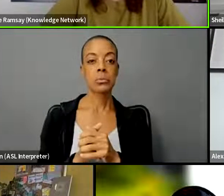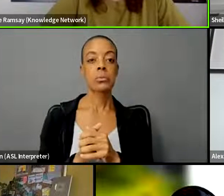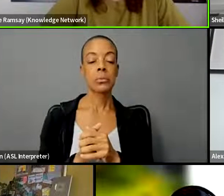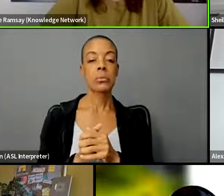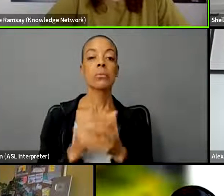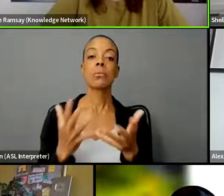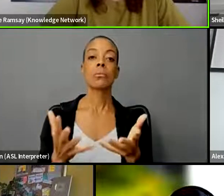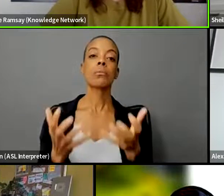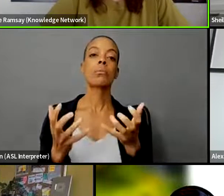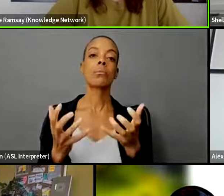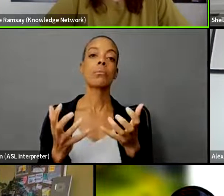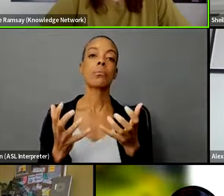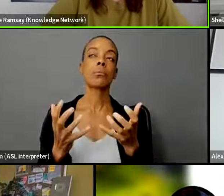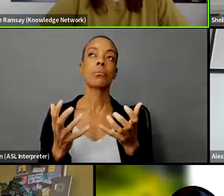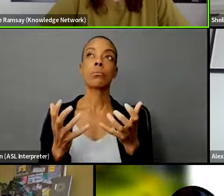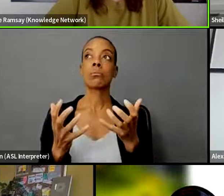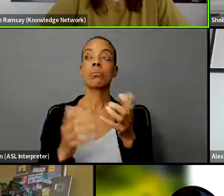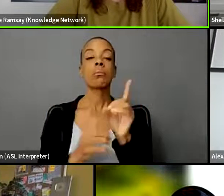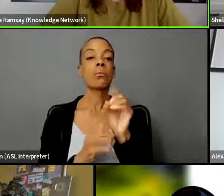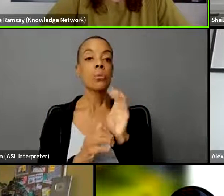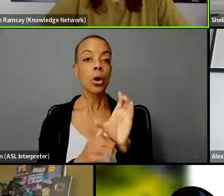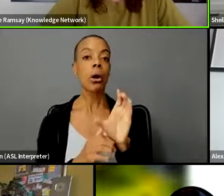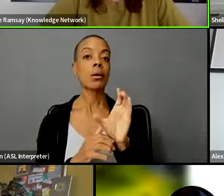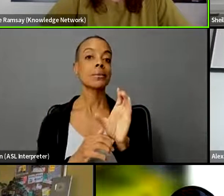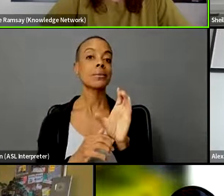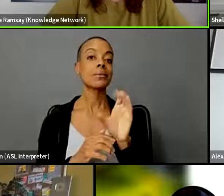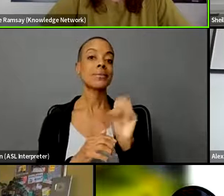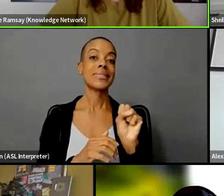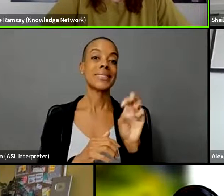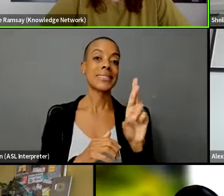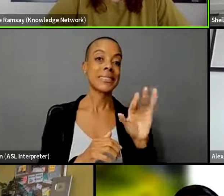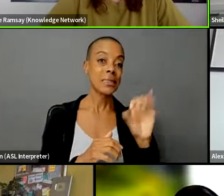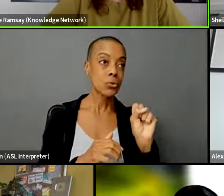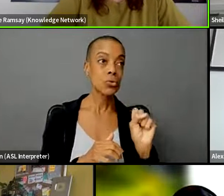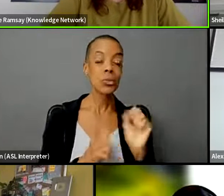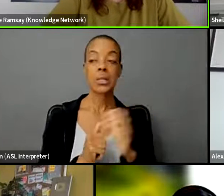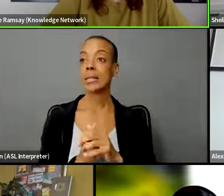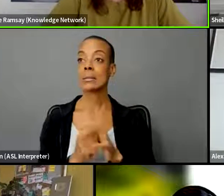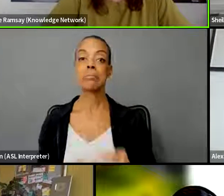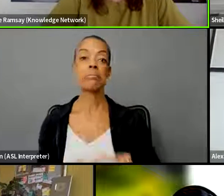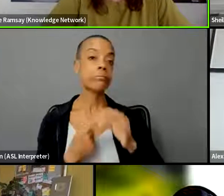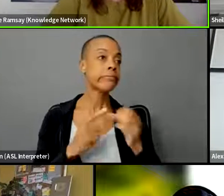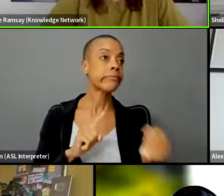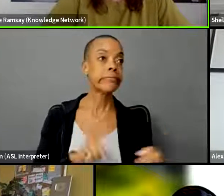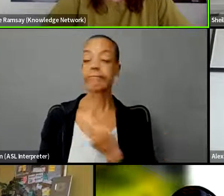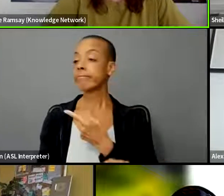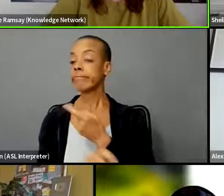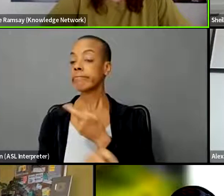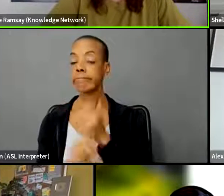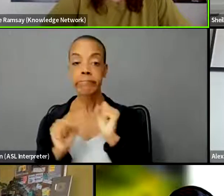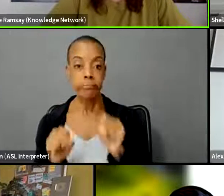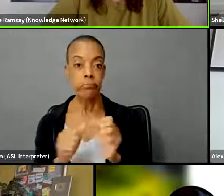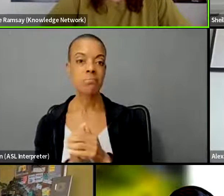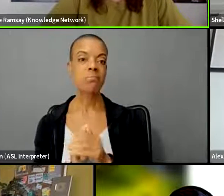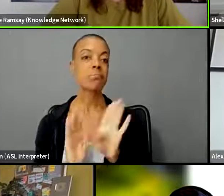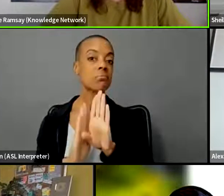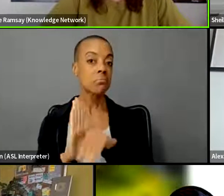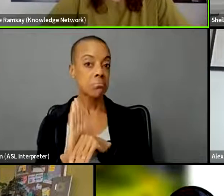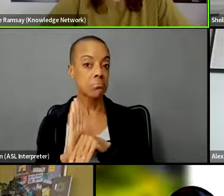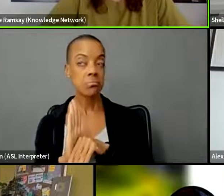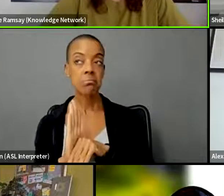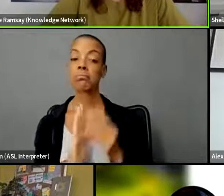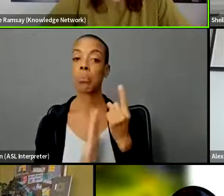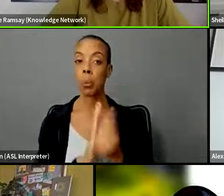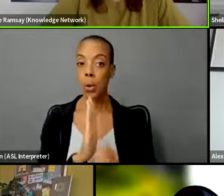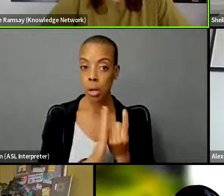looking for documentary series as well as one-offs, and those one-offs could be half hours, 1